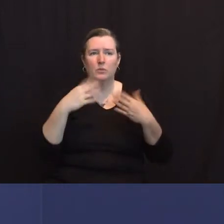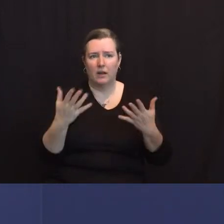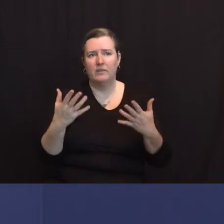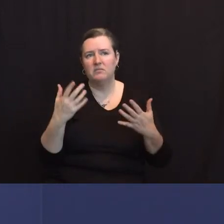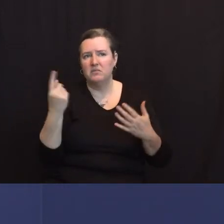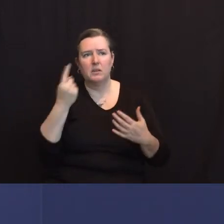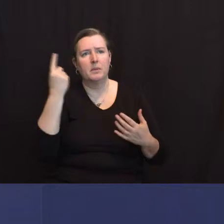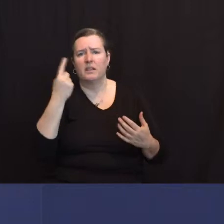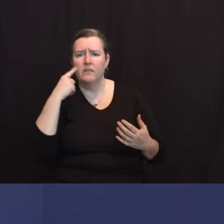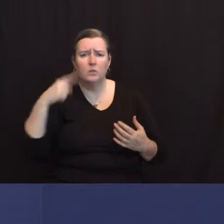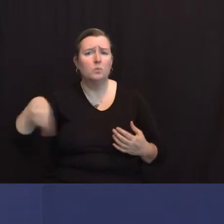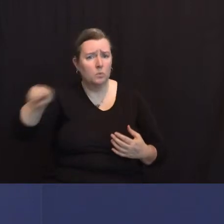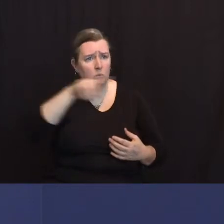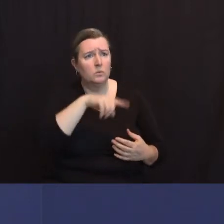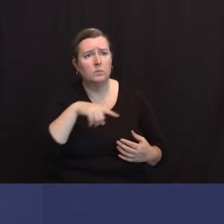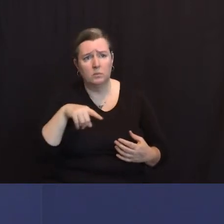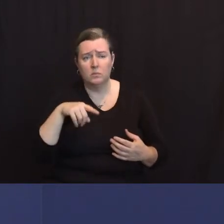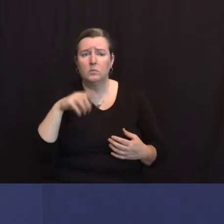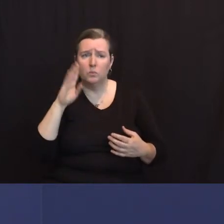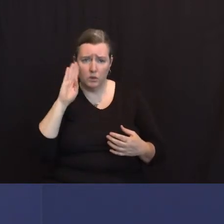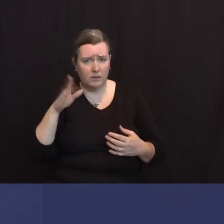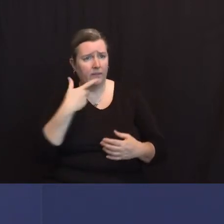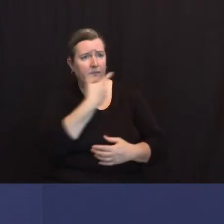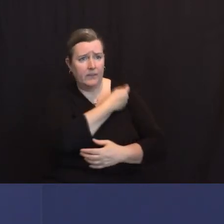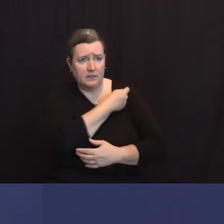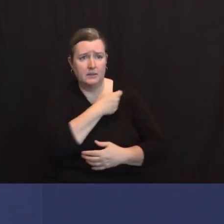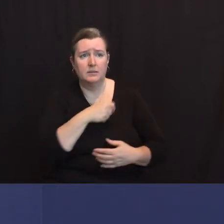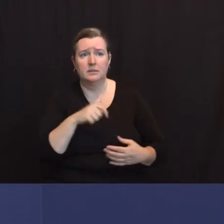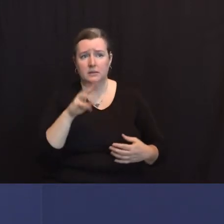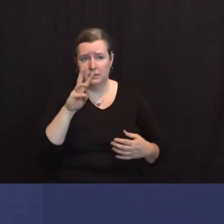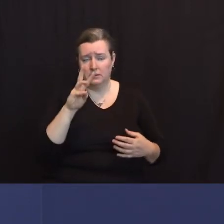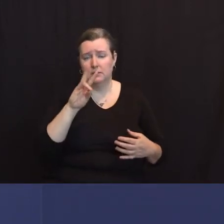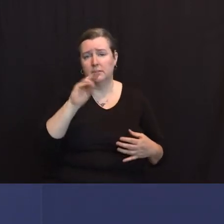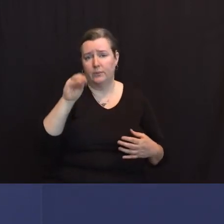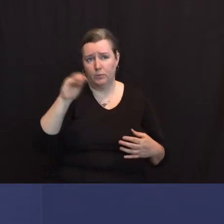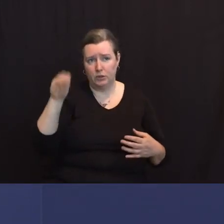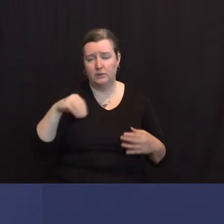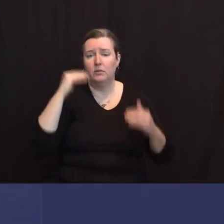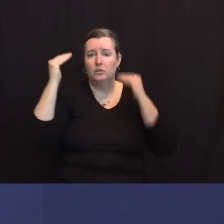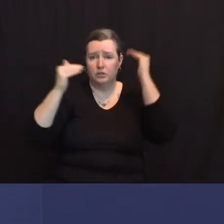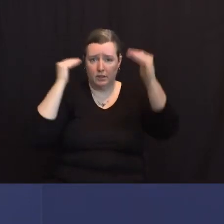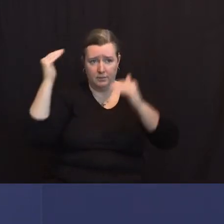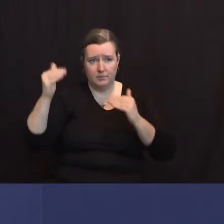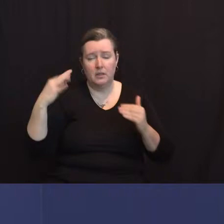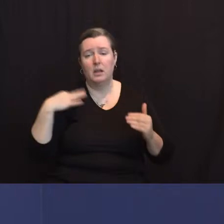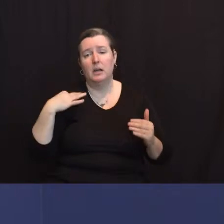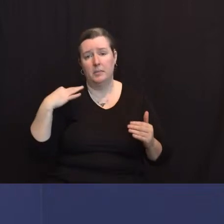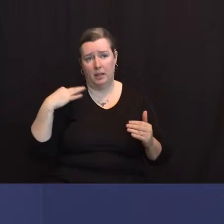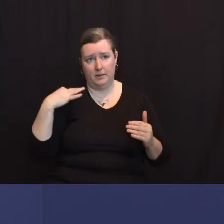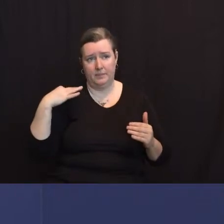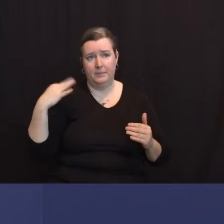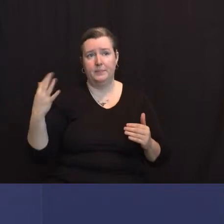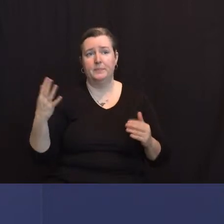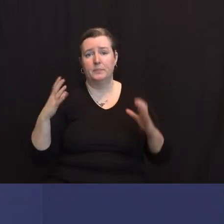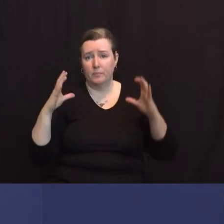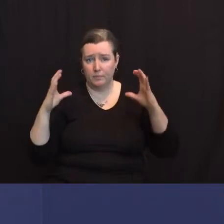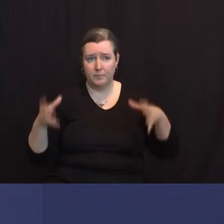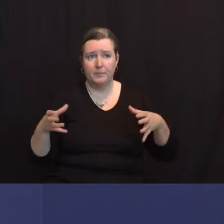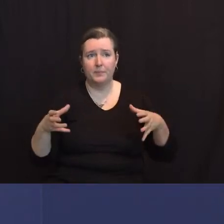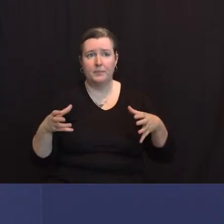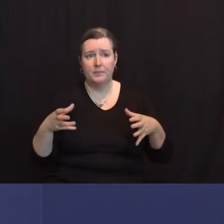will vaccinate 70% of the adult eligible population in 6 months. We will do that. We will make sure we find